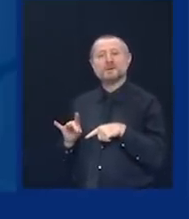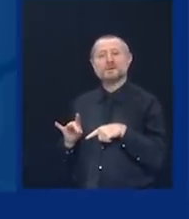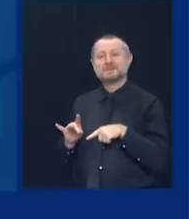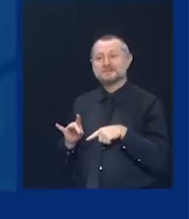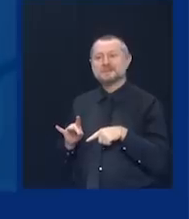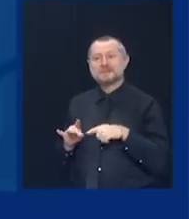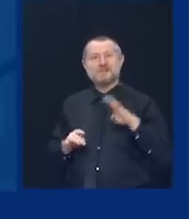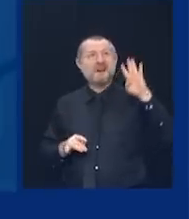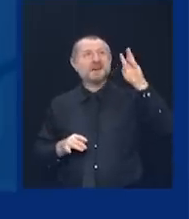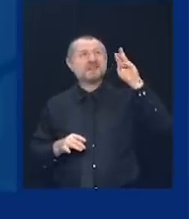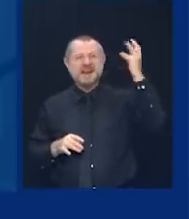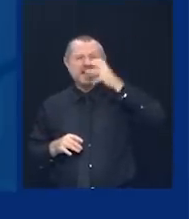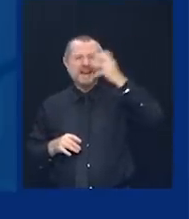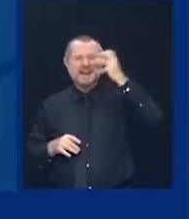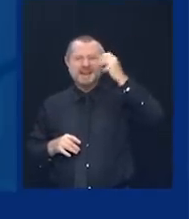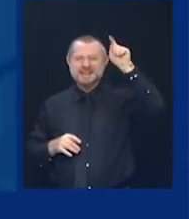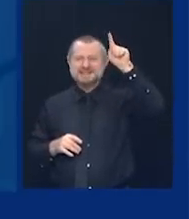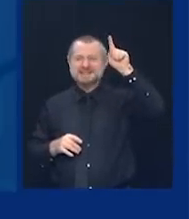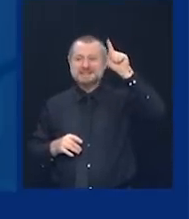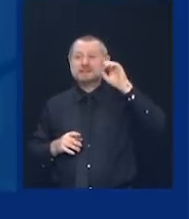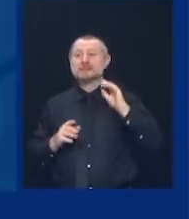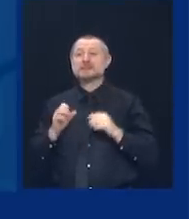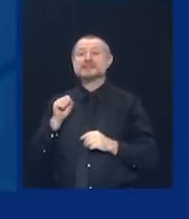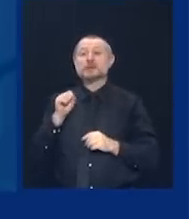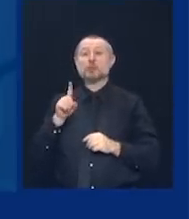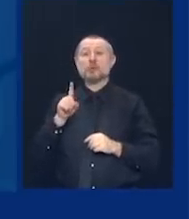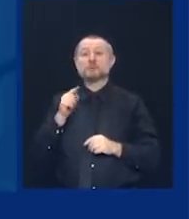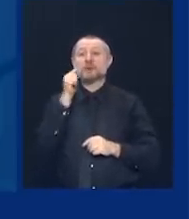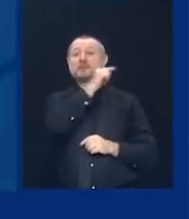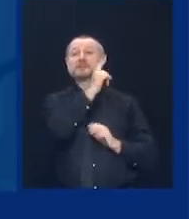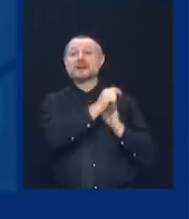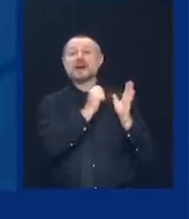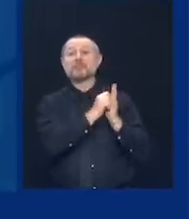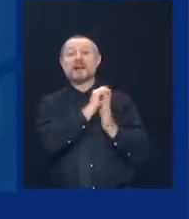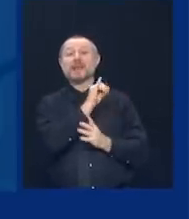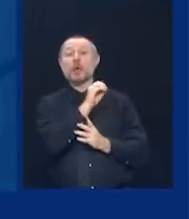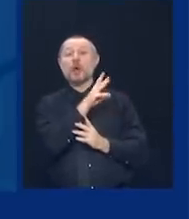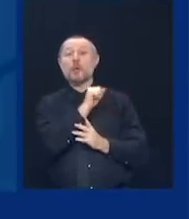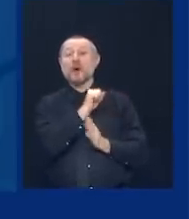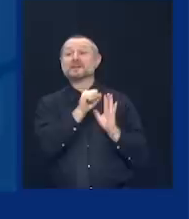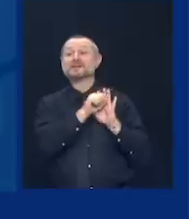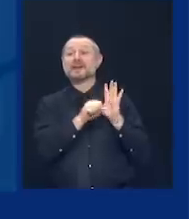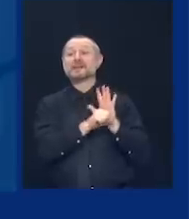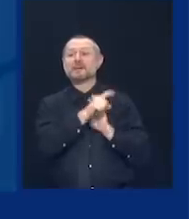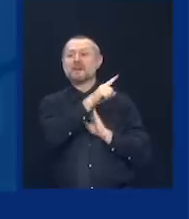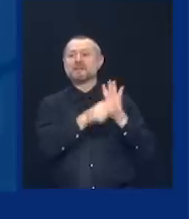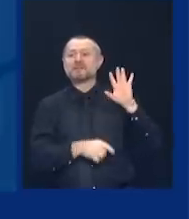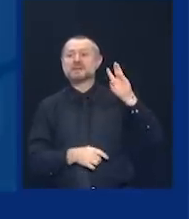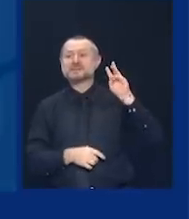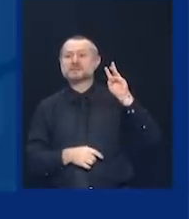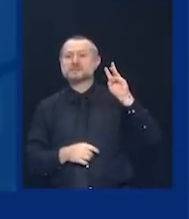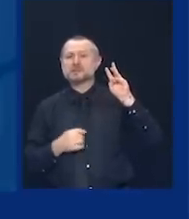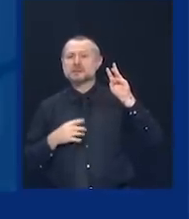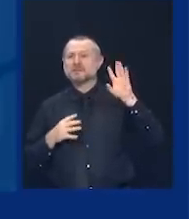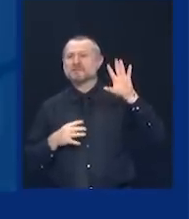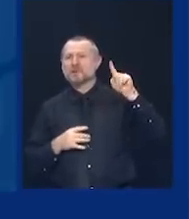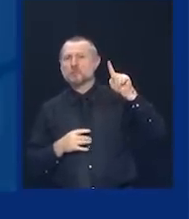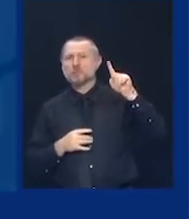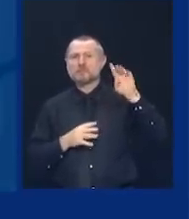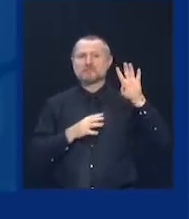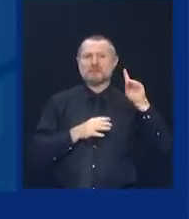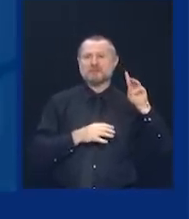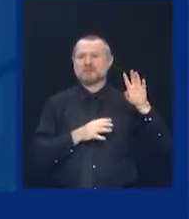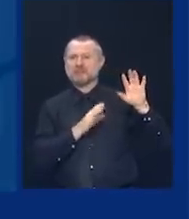Iowa. You're at 56? You're at 51? You're higher than New